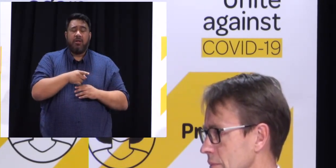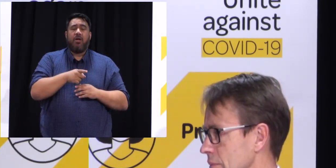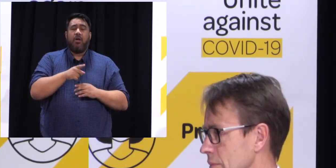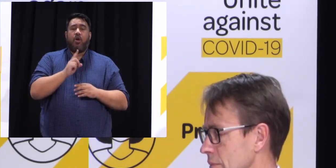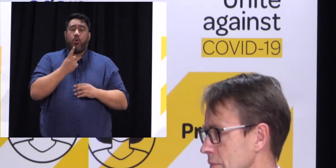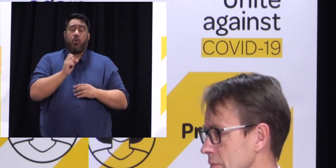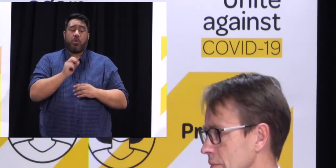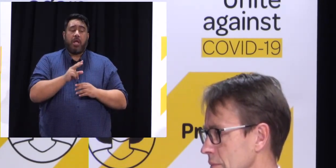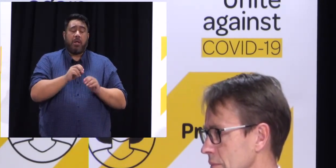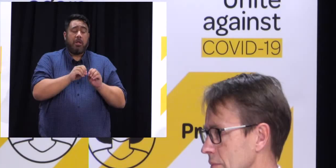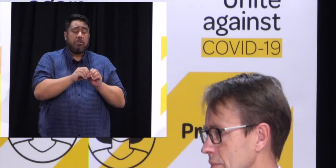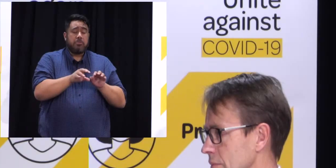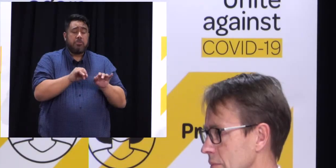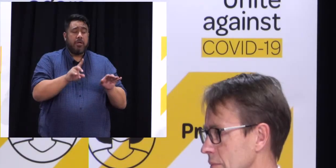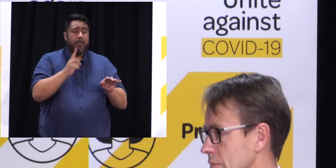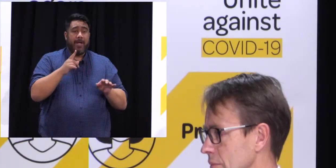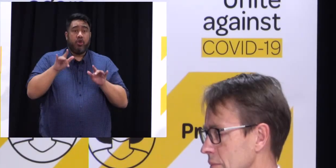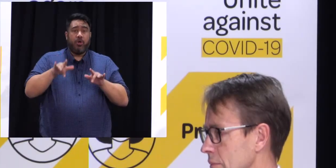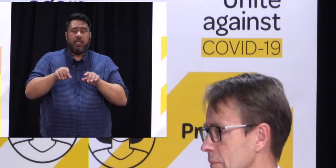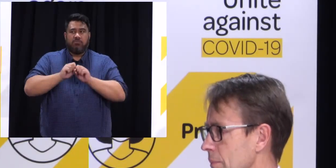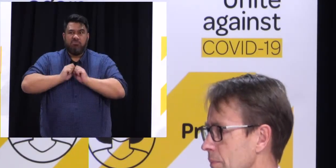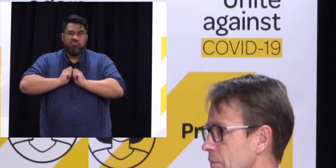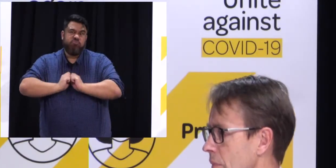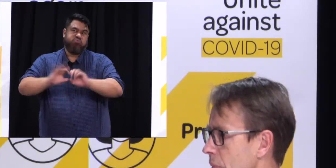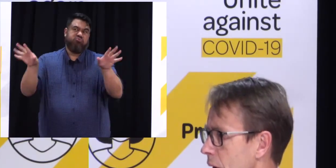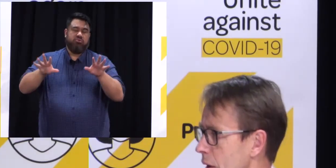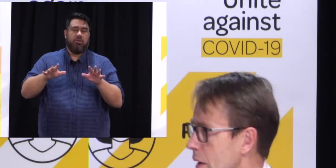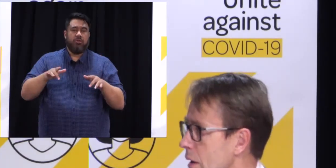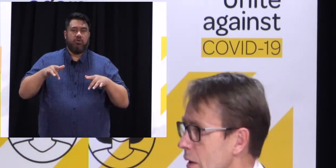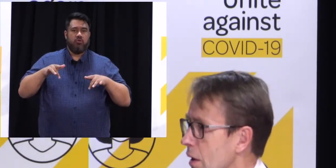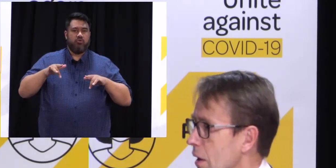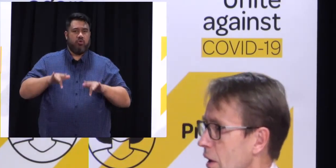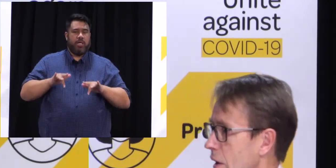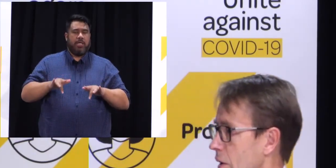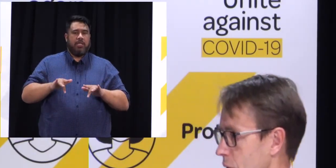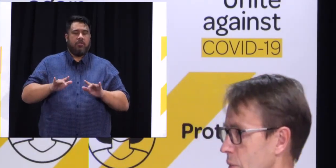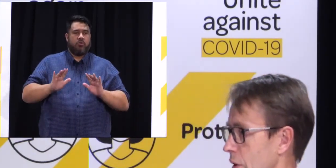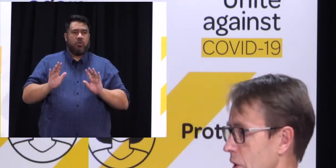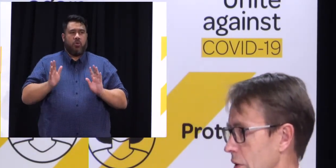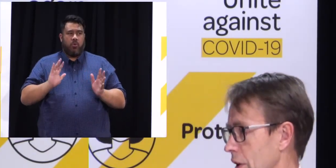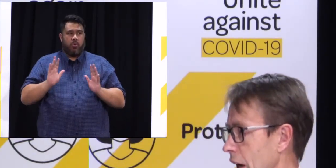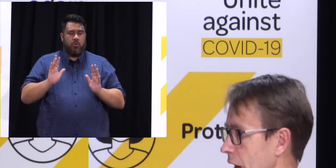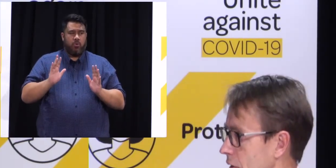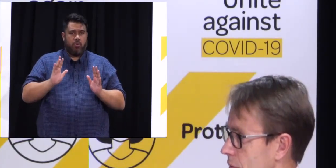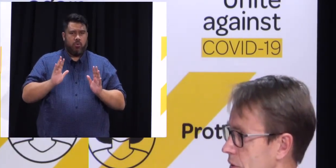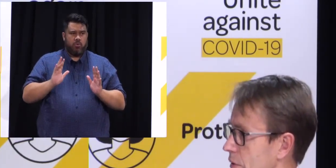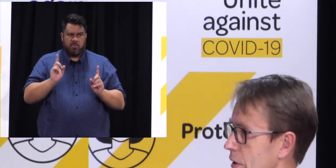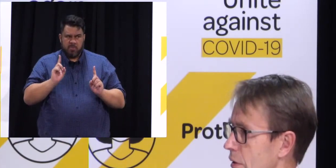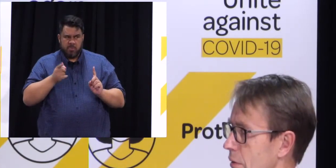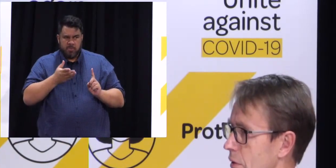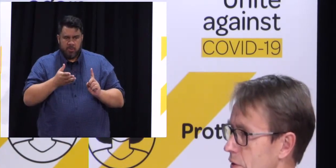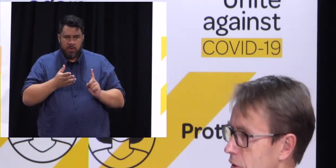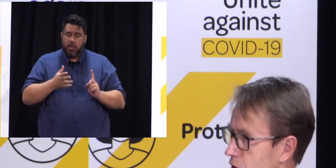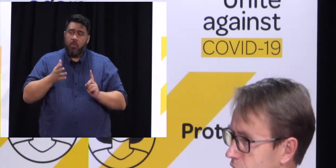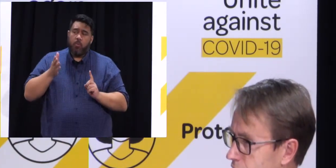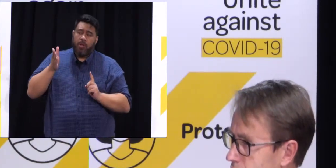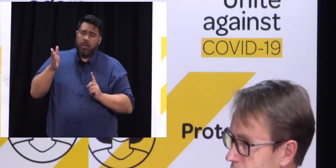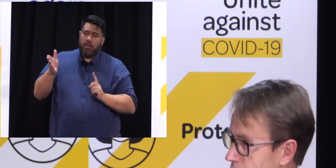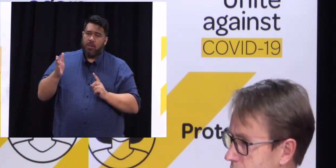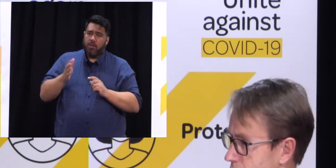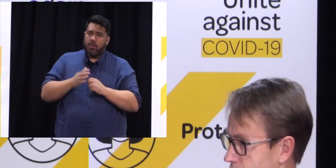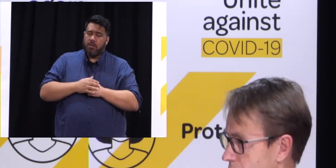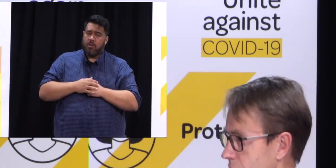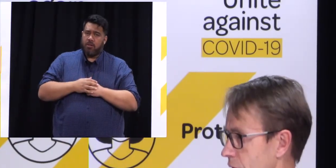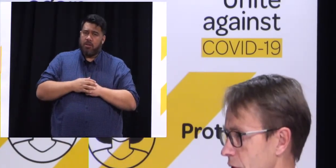Are you starting to get confident that there was no super spreading, or is it too early? I think we're all wanting to wait it out. We're looking hard. The